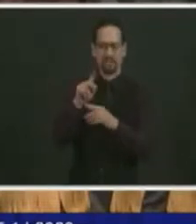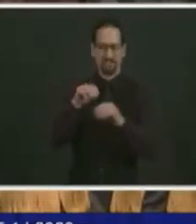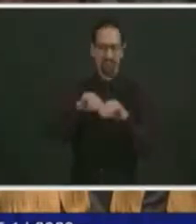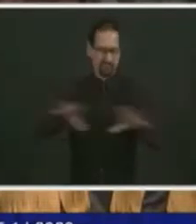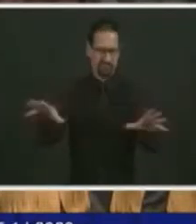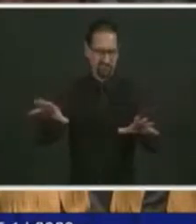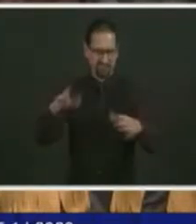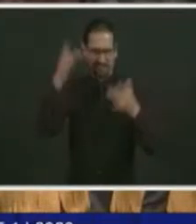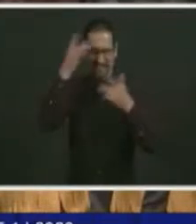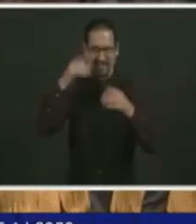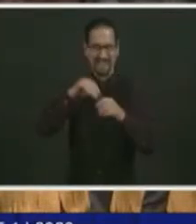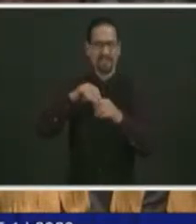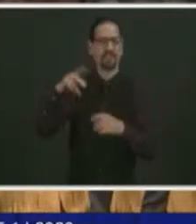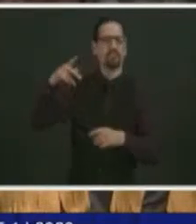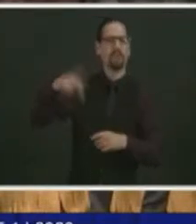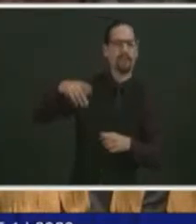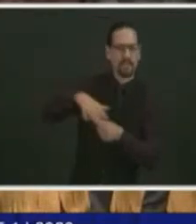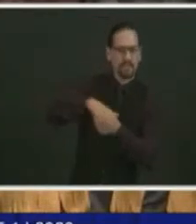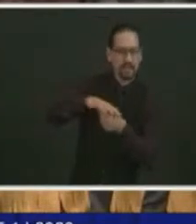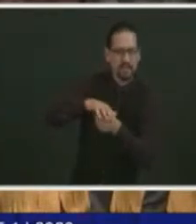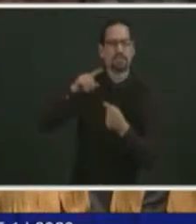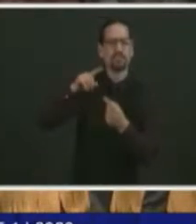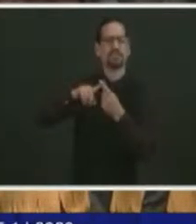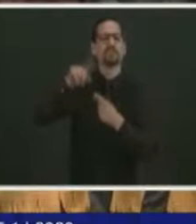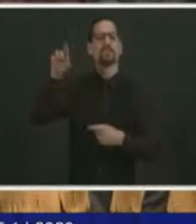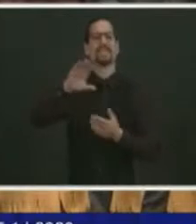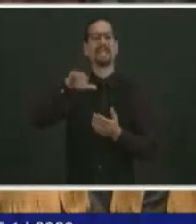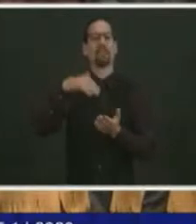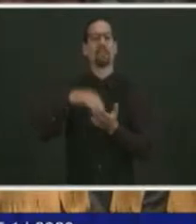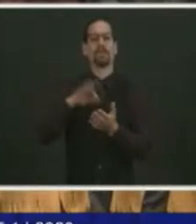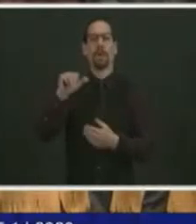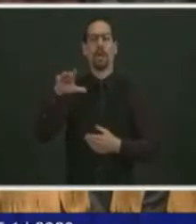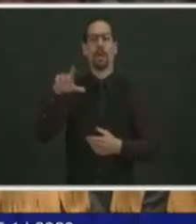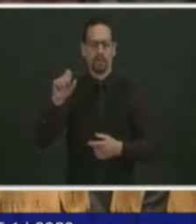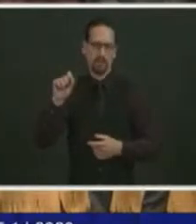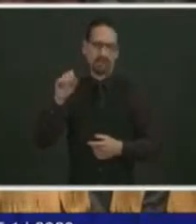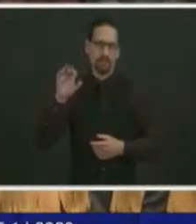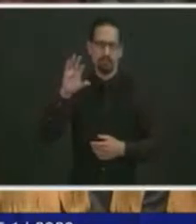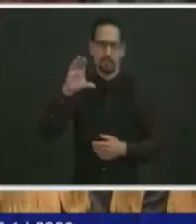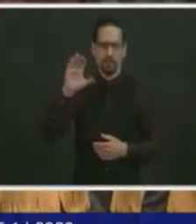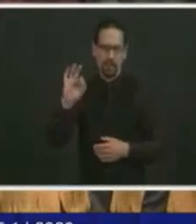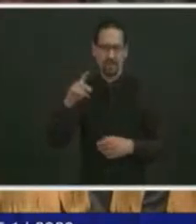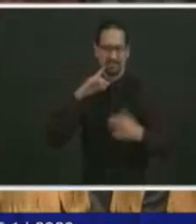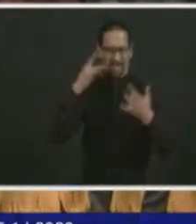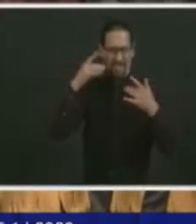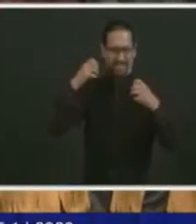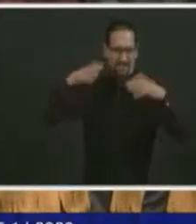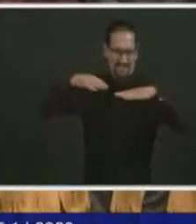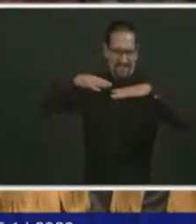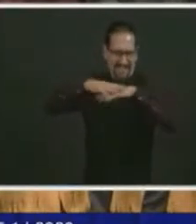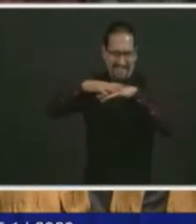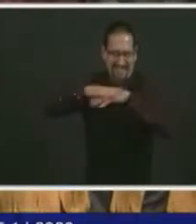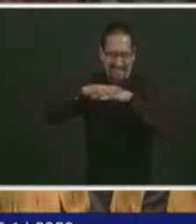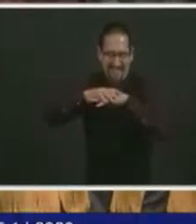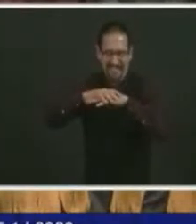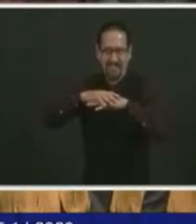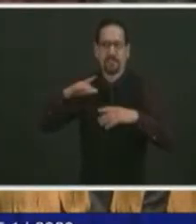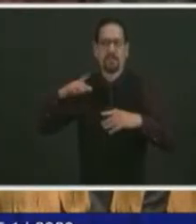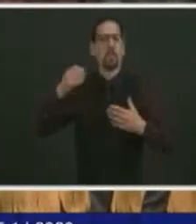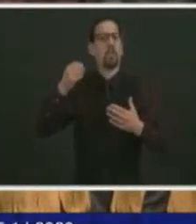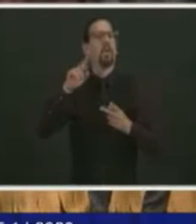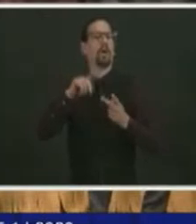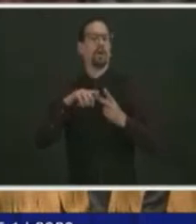an element of a lot of people living congregated as opposed to, are we now to believe that the outbreaks of racism involved? No. So let